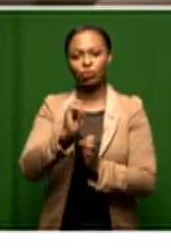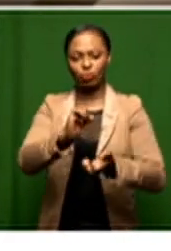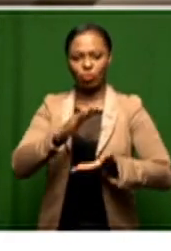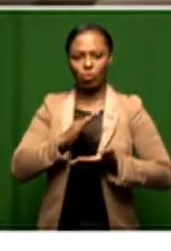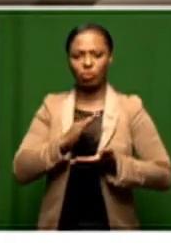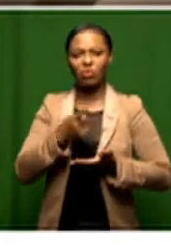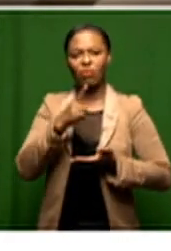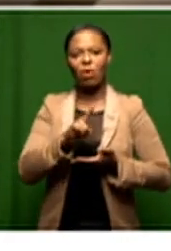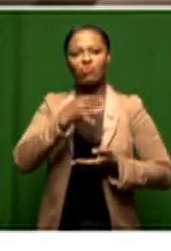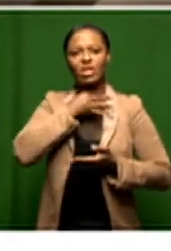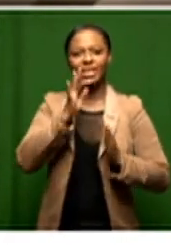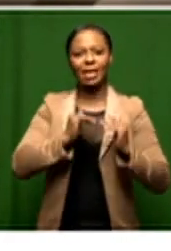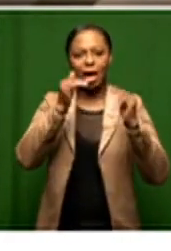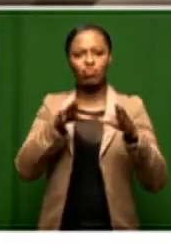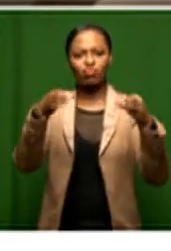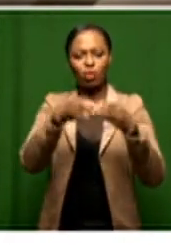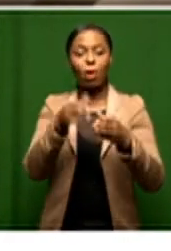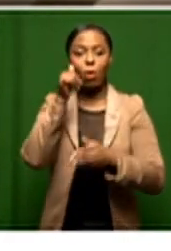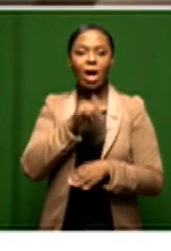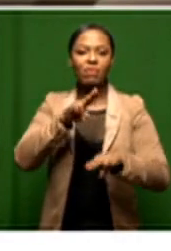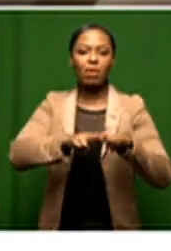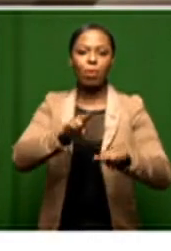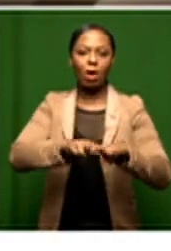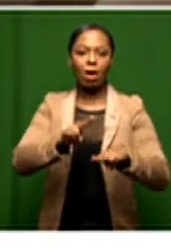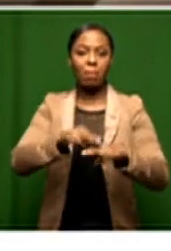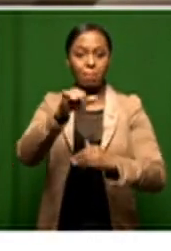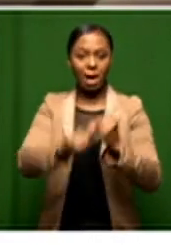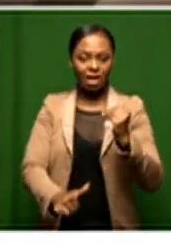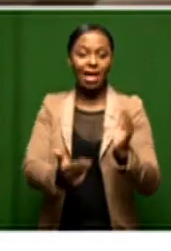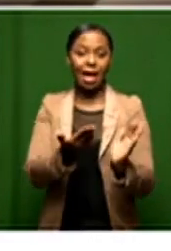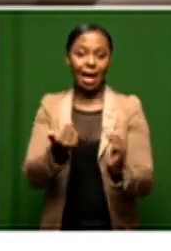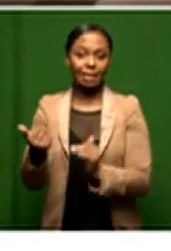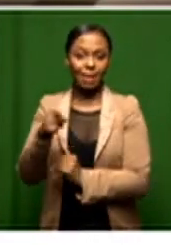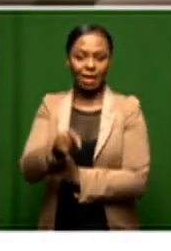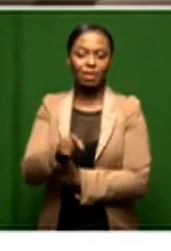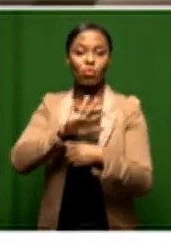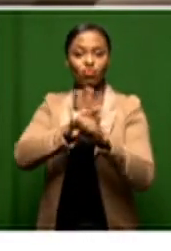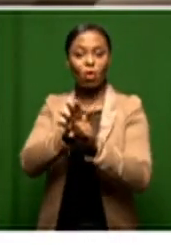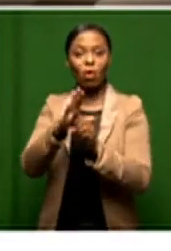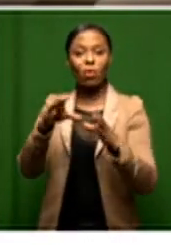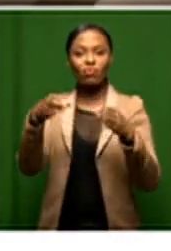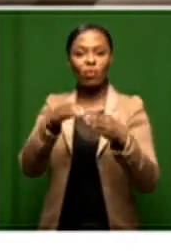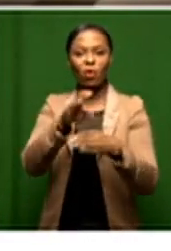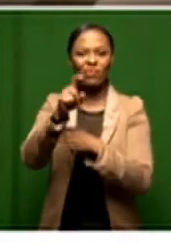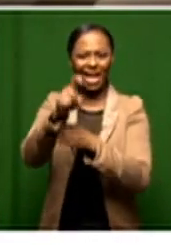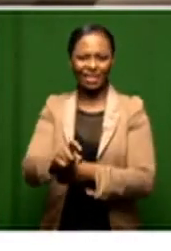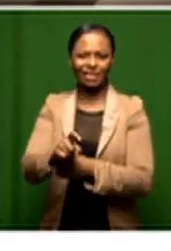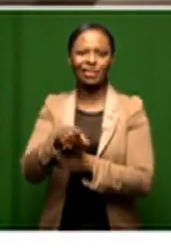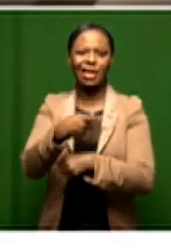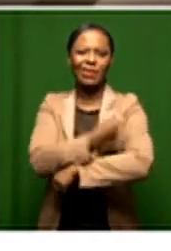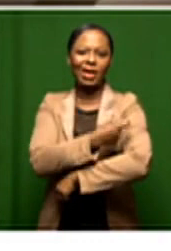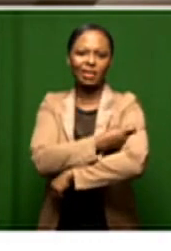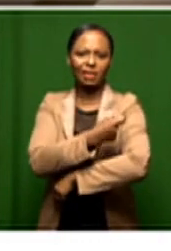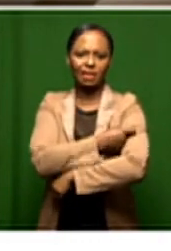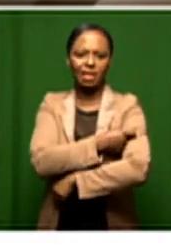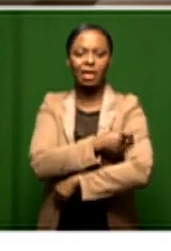high-risk groups by February. We're expecting then the COVAX set of vaccines to come